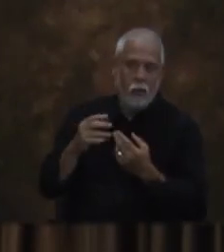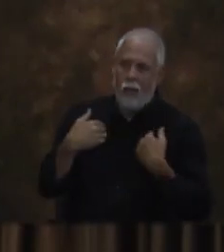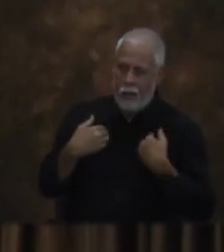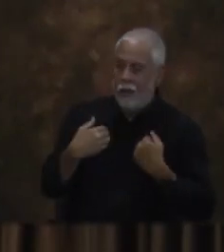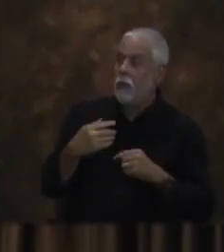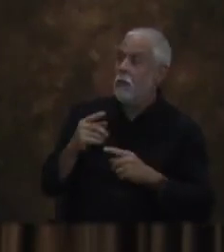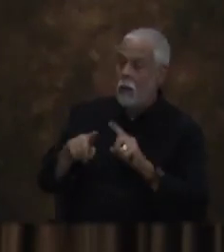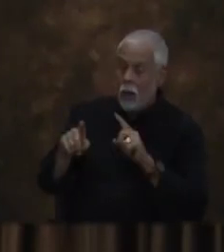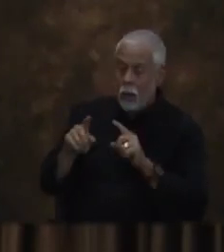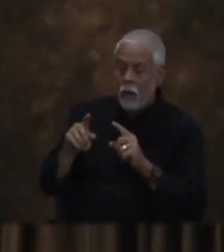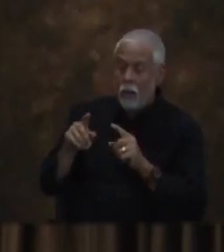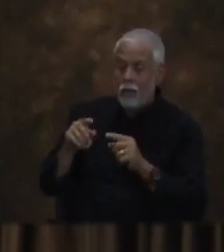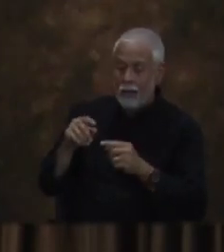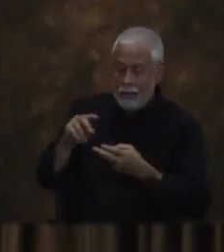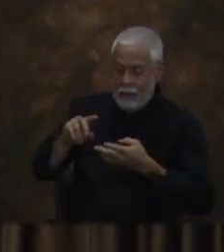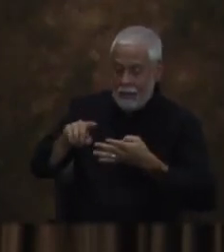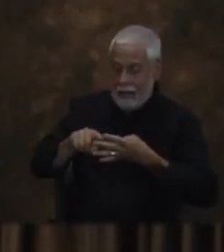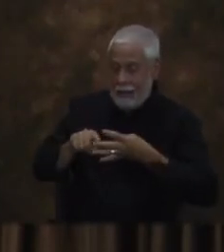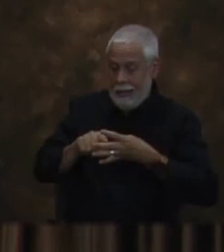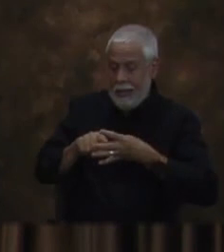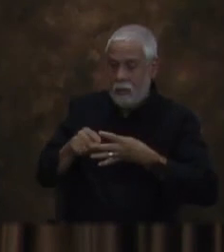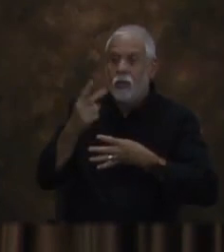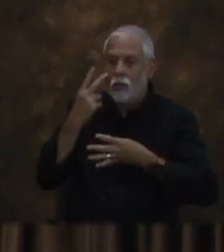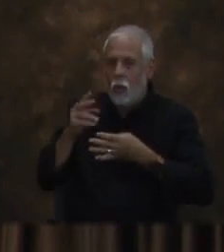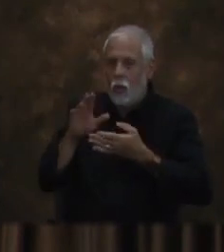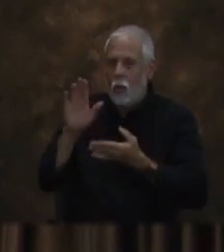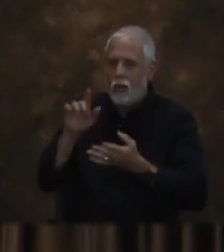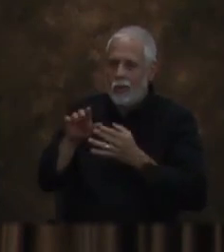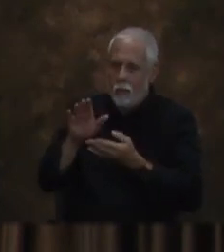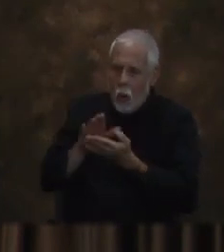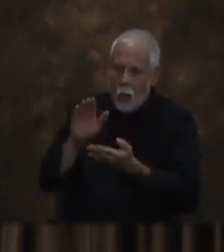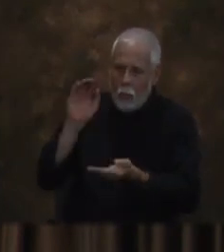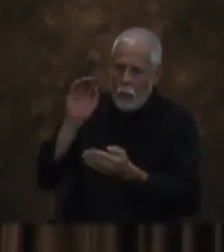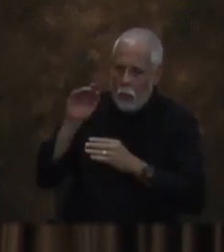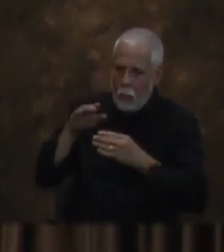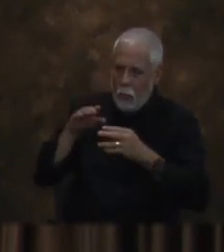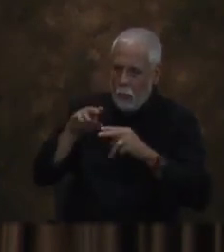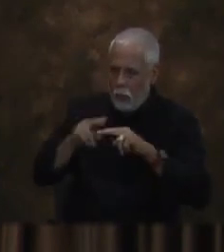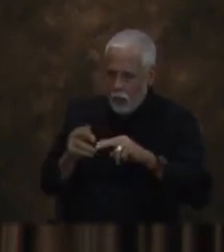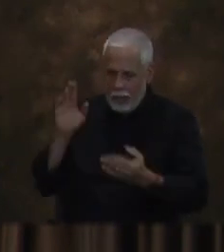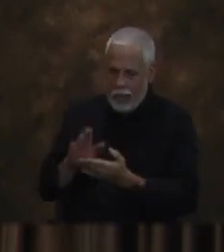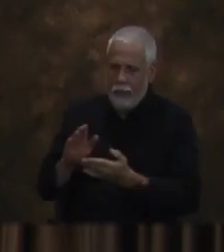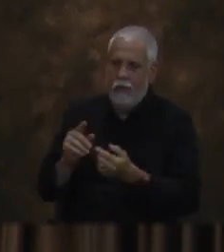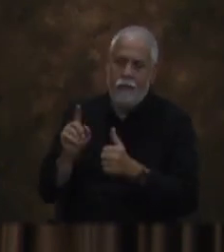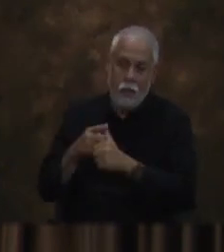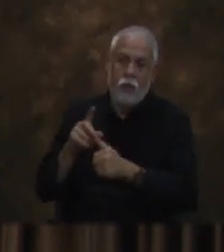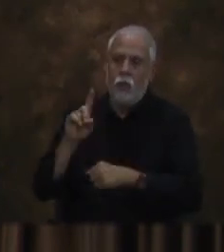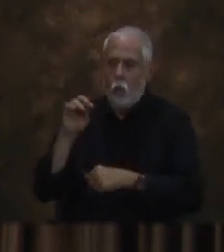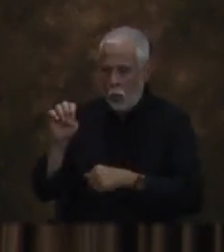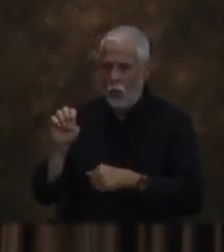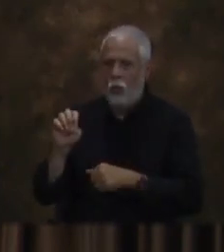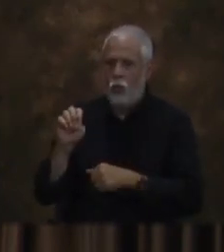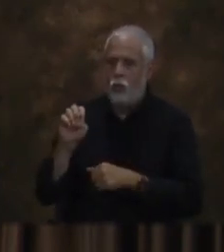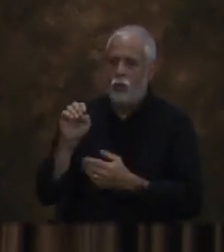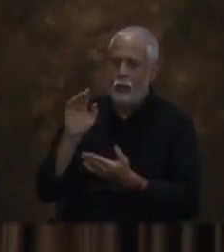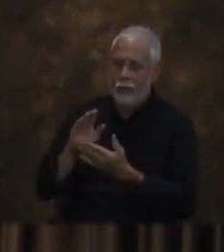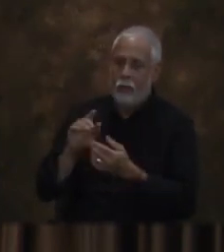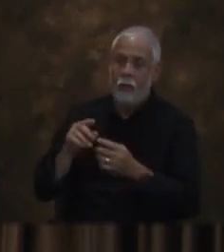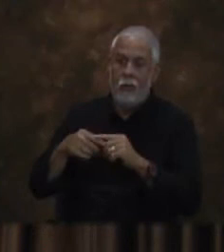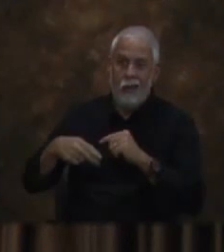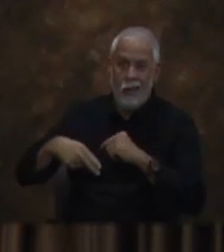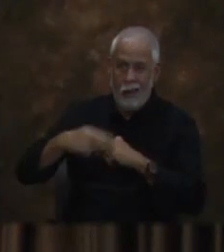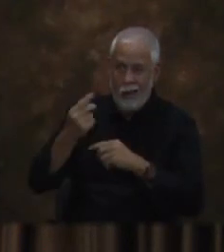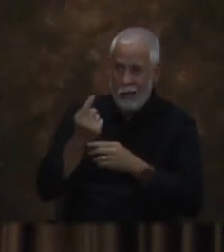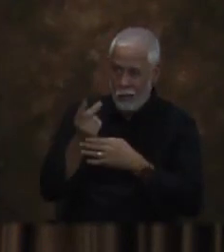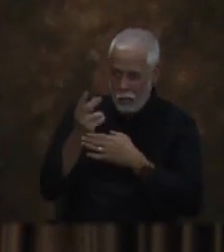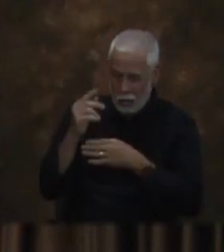tell you is for the second week, we did see a slight decline in first doses. So we had hit a high a